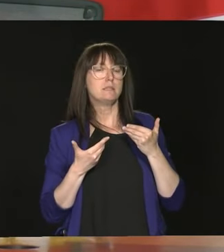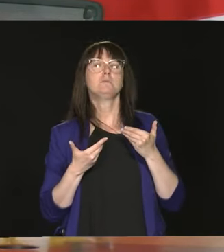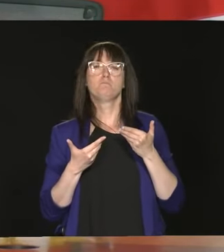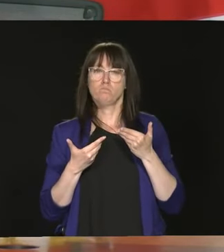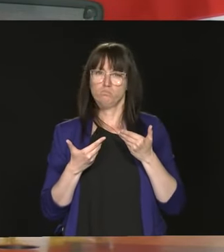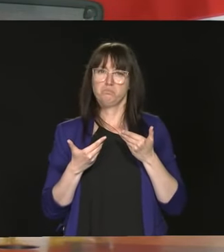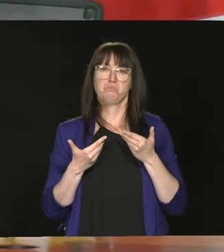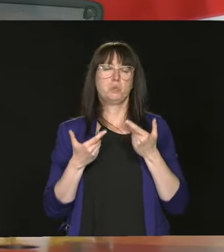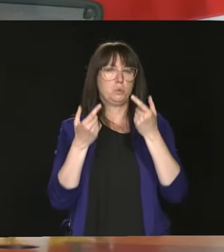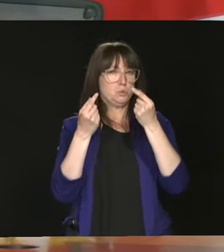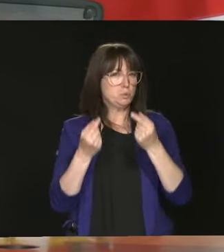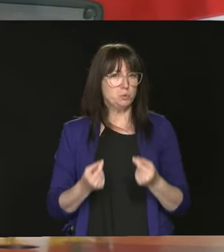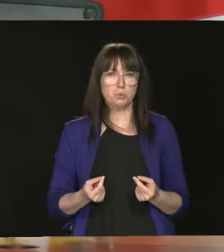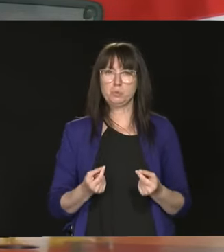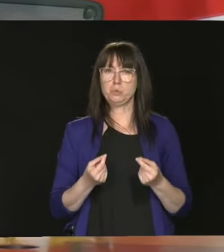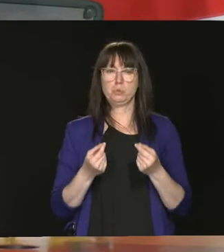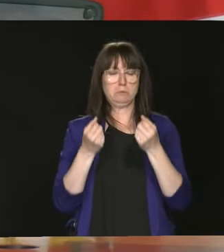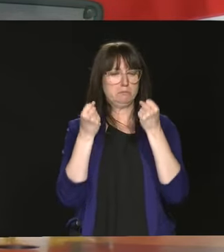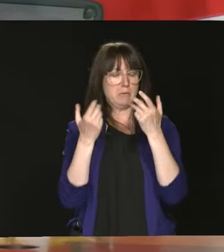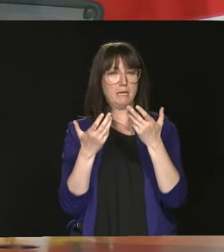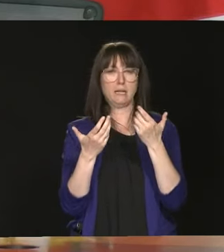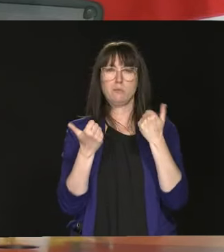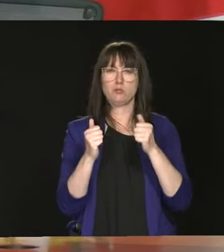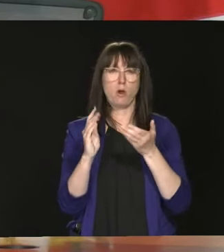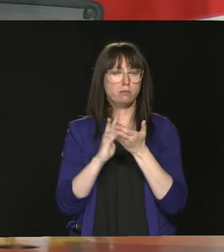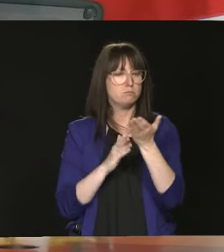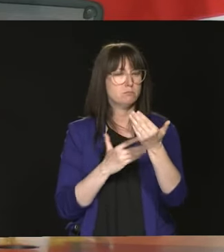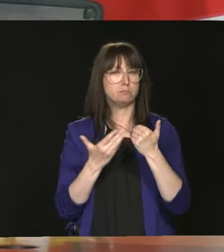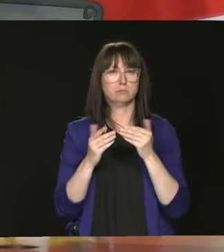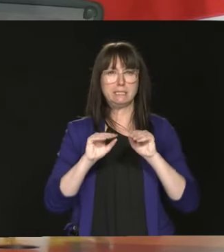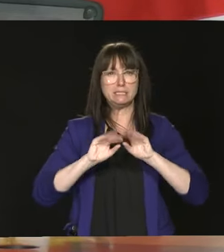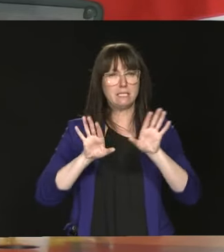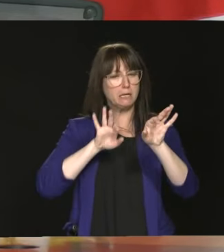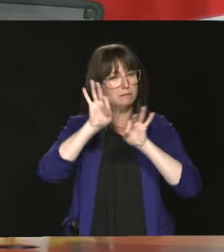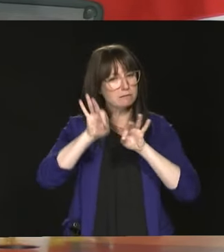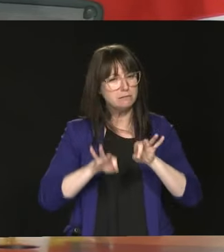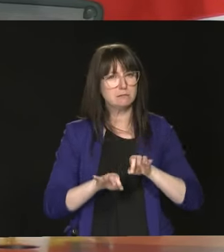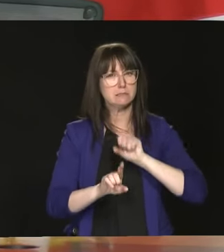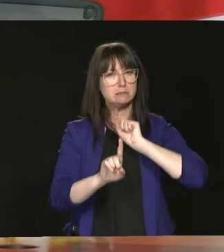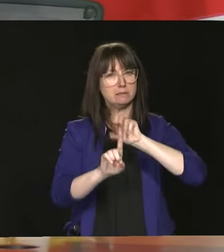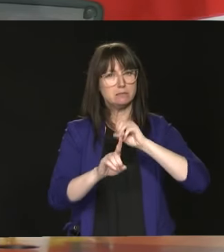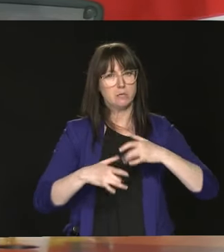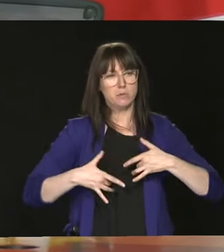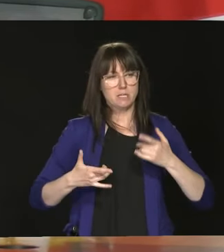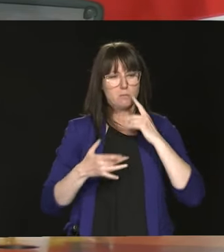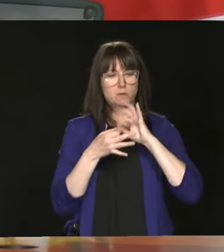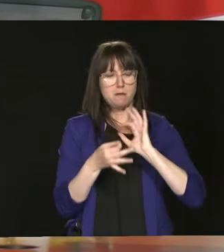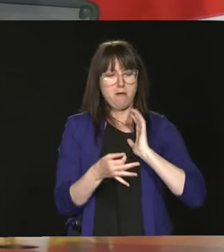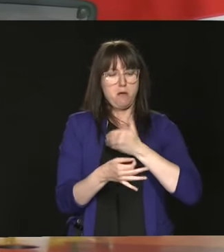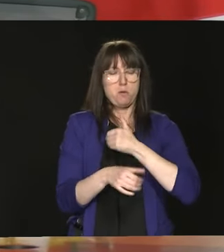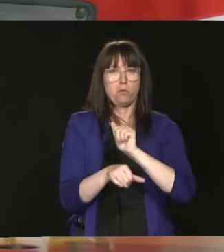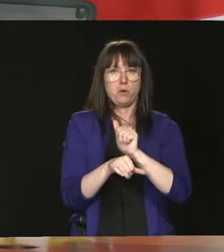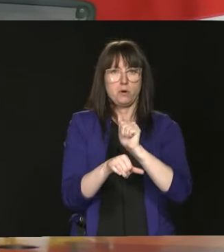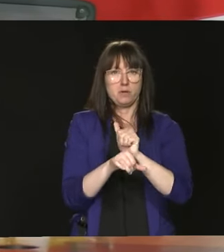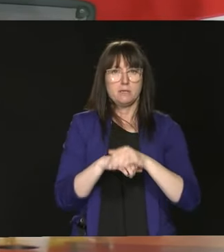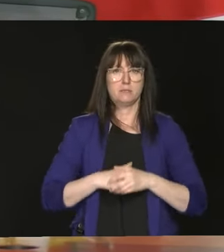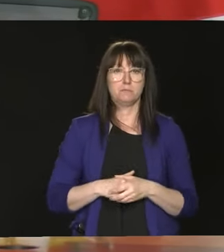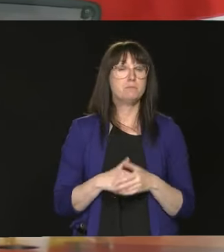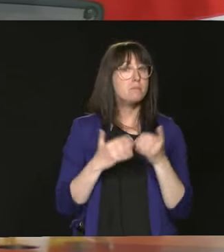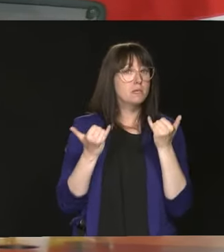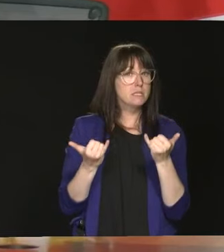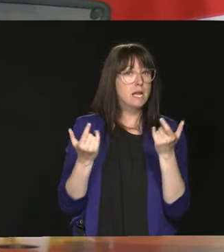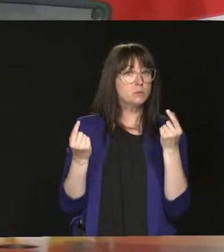as possible and to keep Canadians up to date on our work. Today, we are launching an